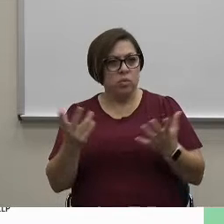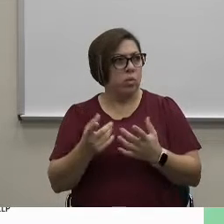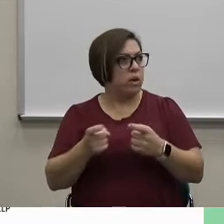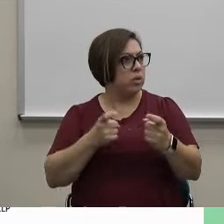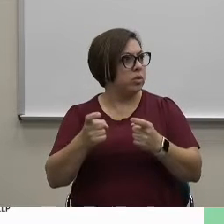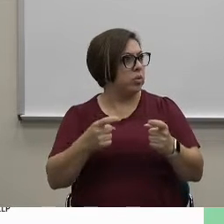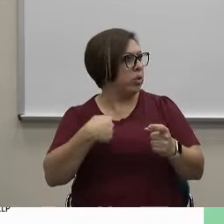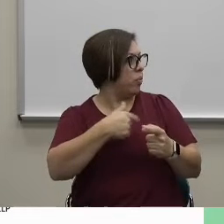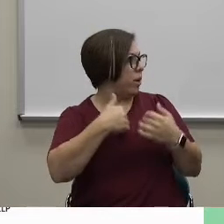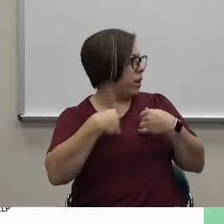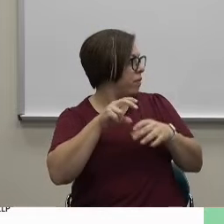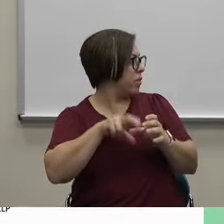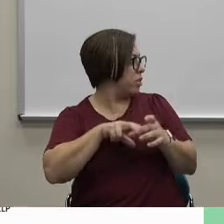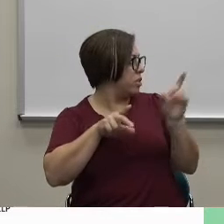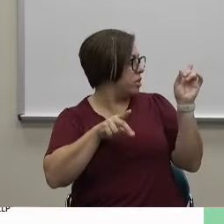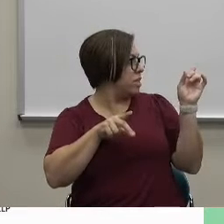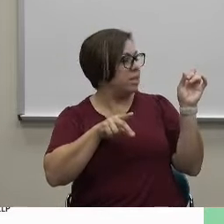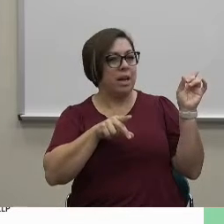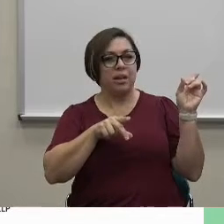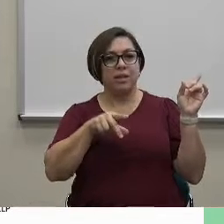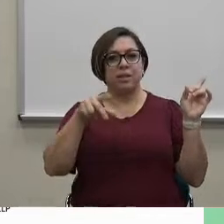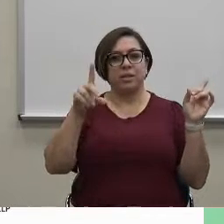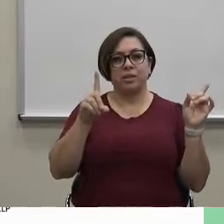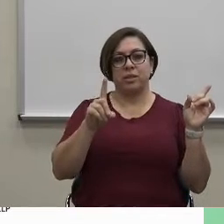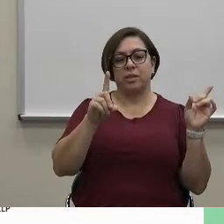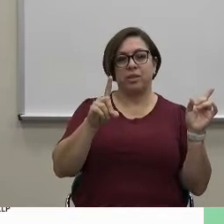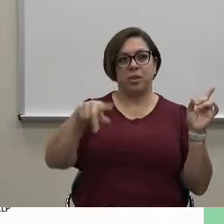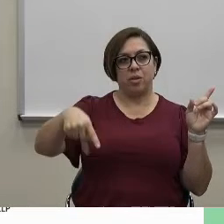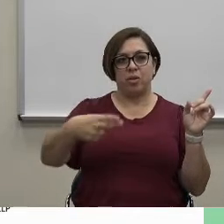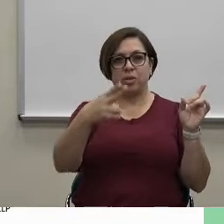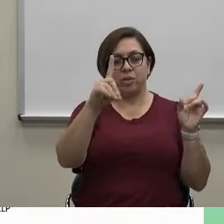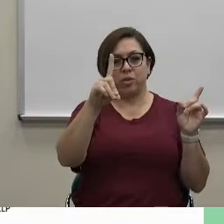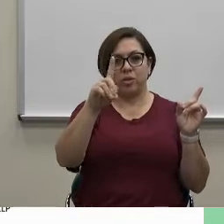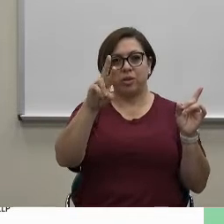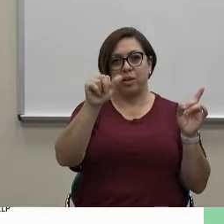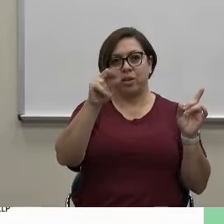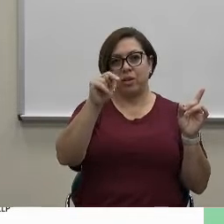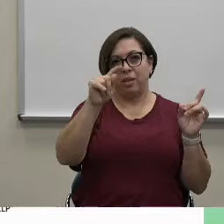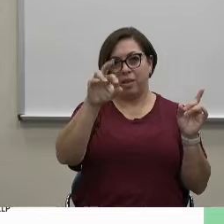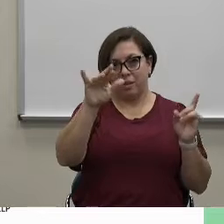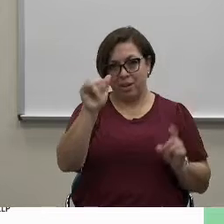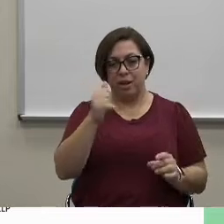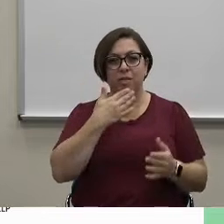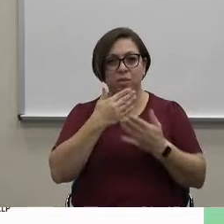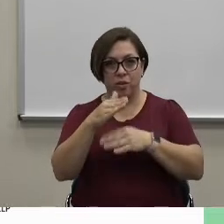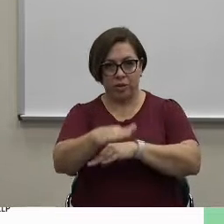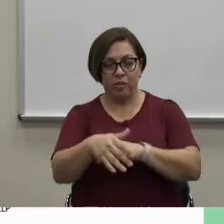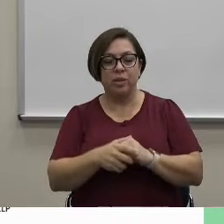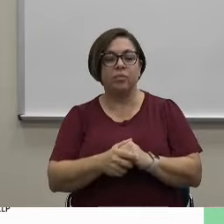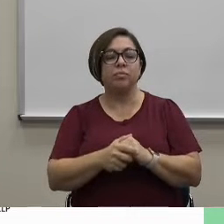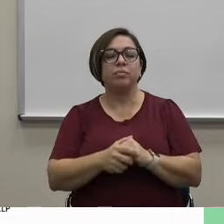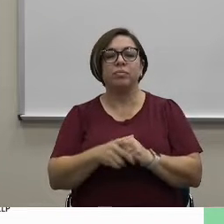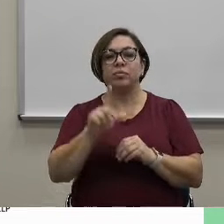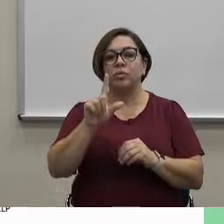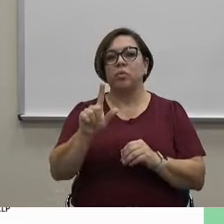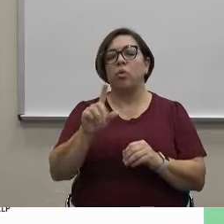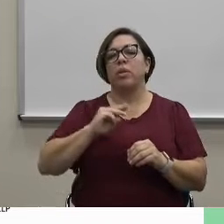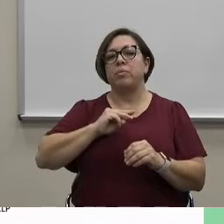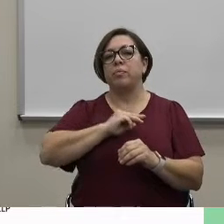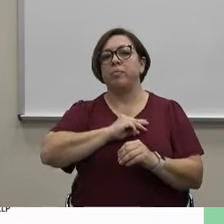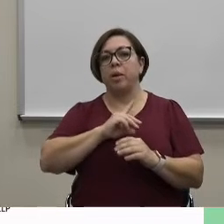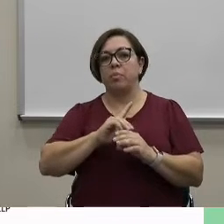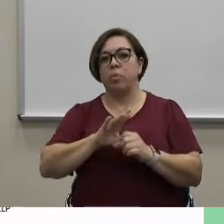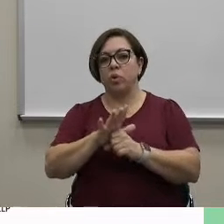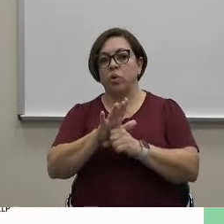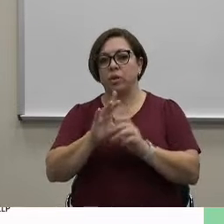chair. Good evening, Dr. Renteria. Good evening. So the single member district determines